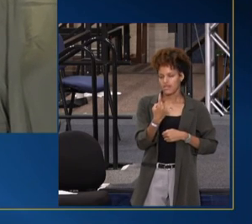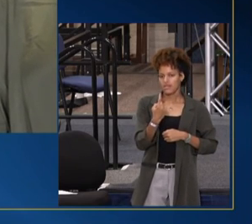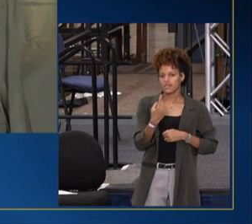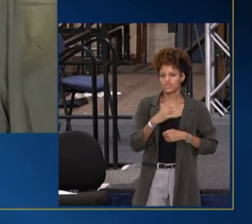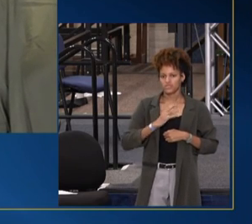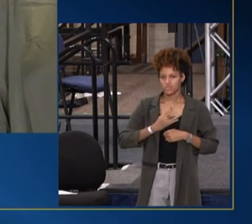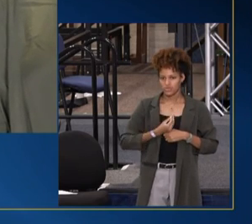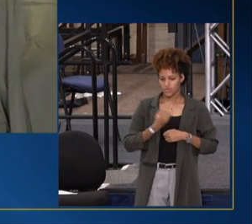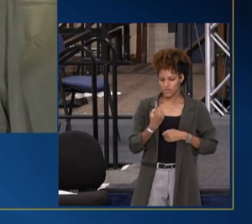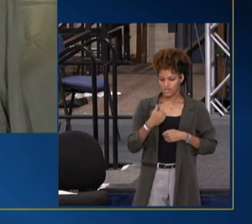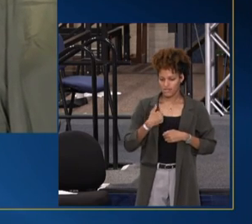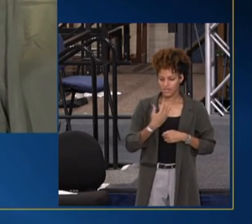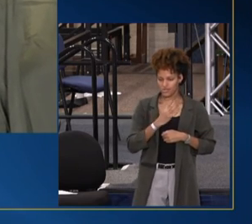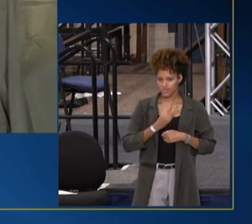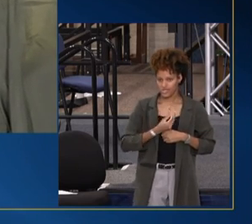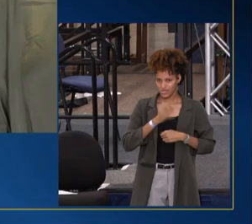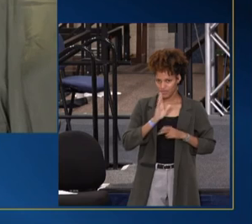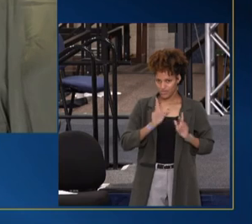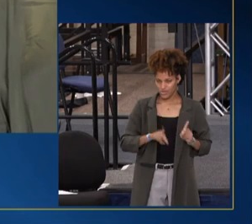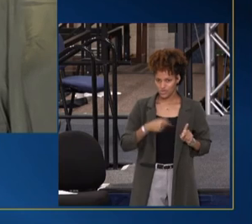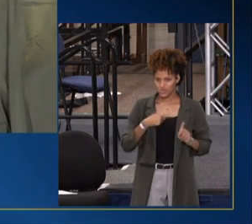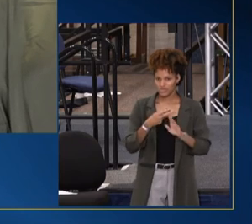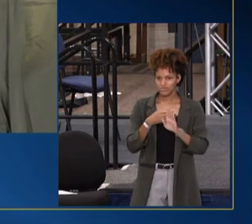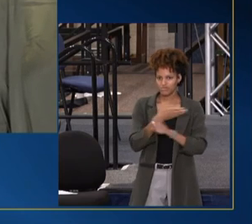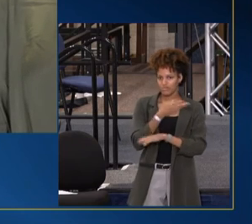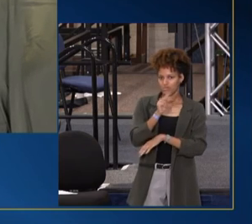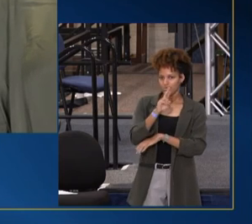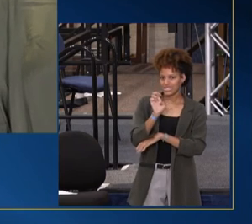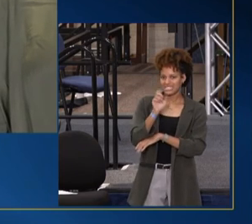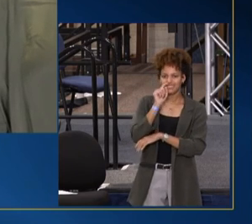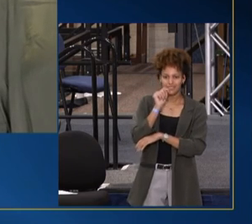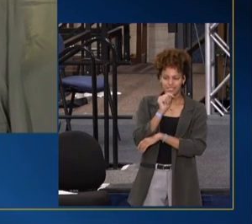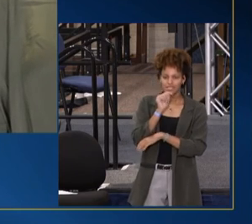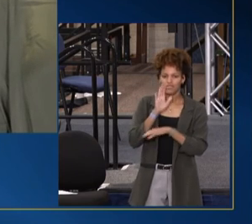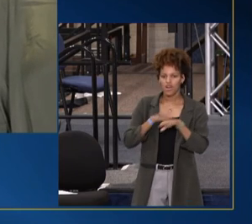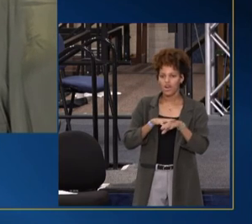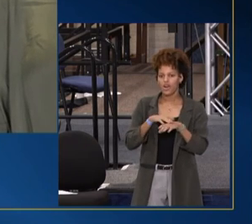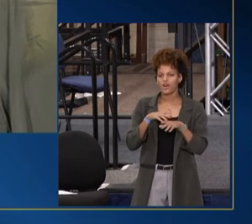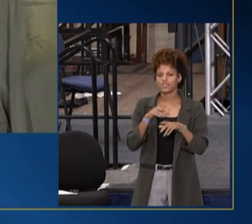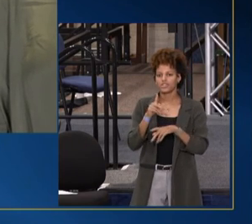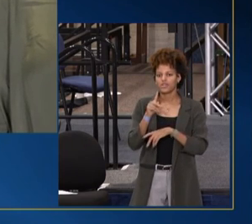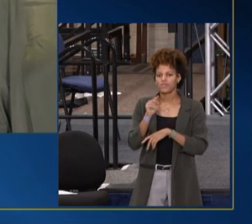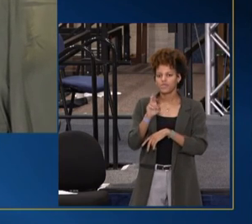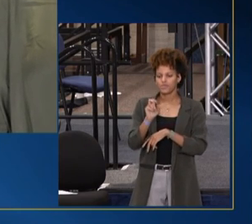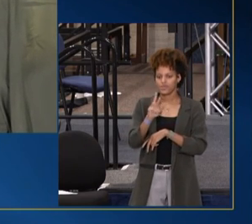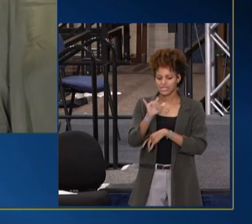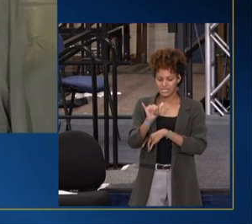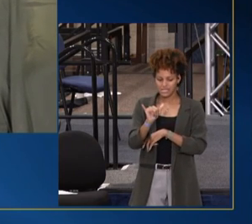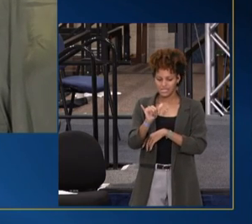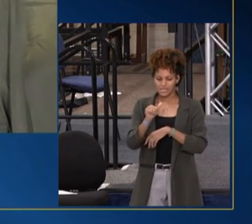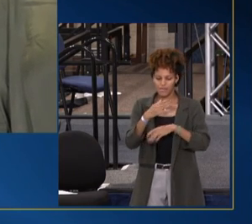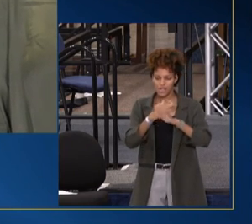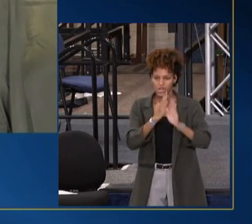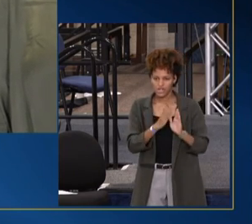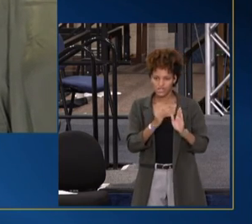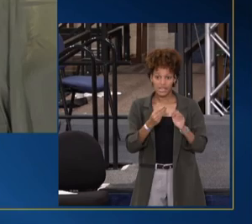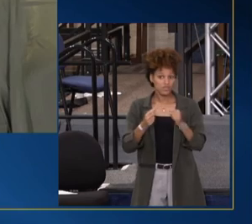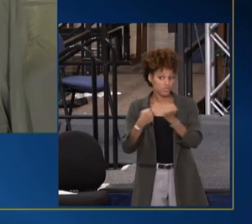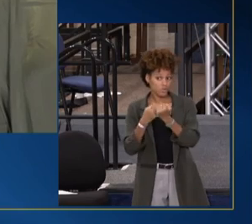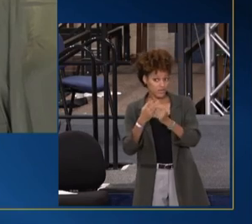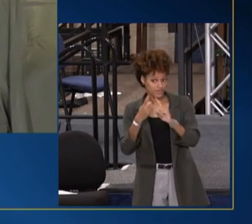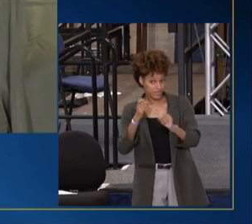trans person who is preteen, is on puberty blockers, has started the transition process, fully supported by their